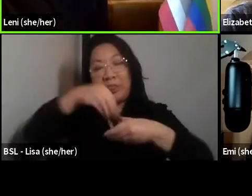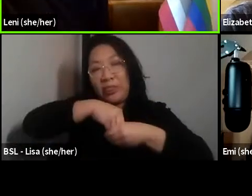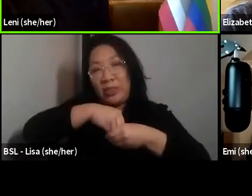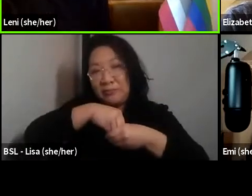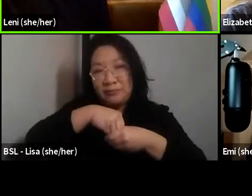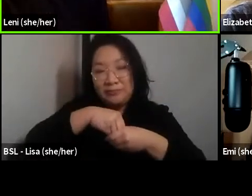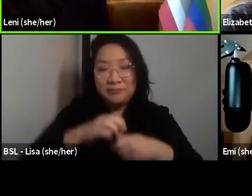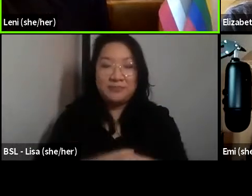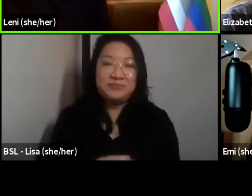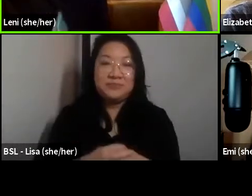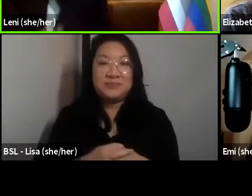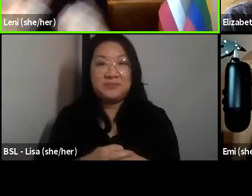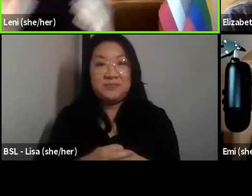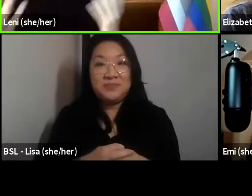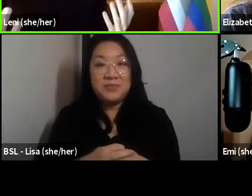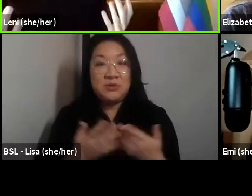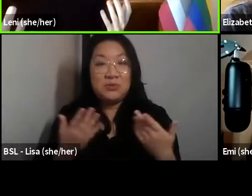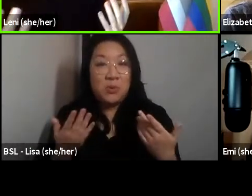underneath that.